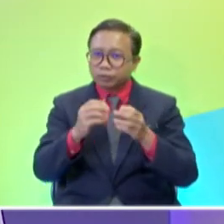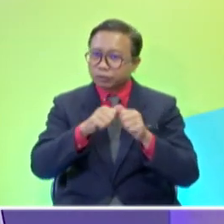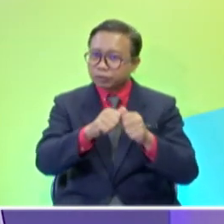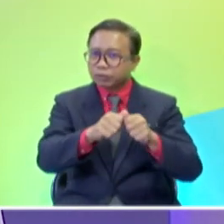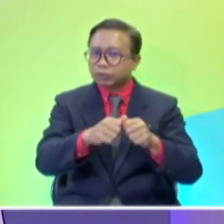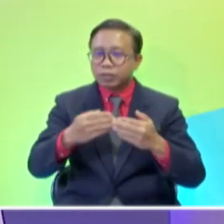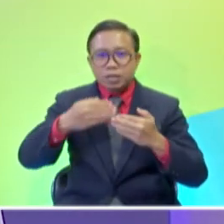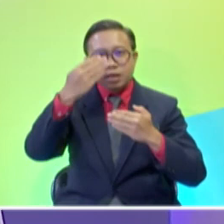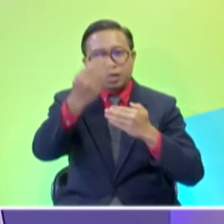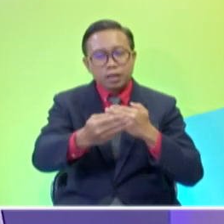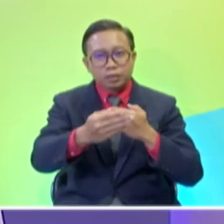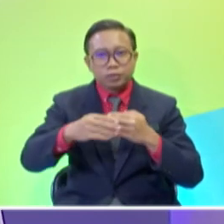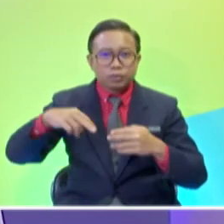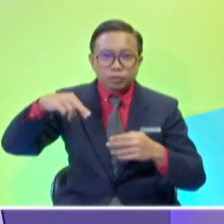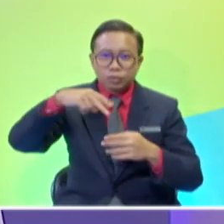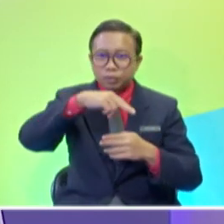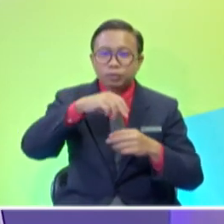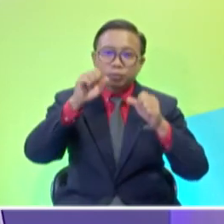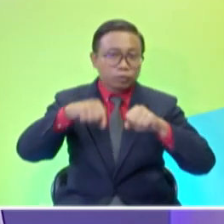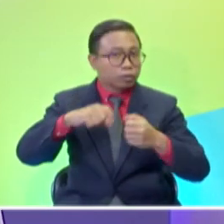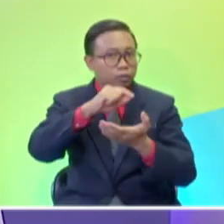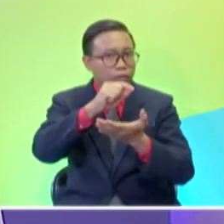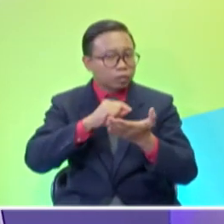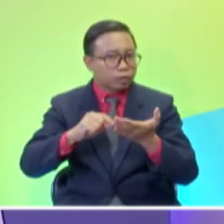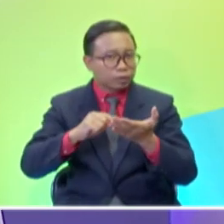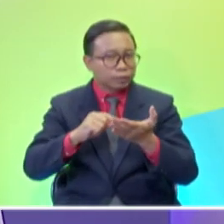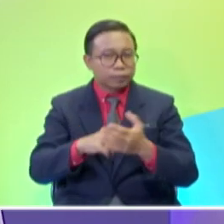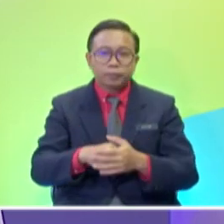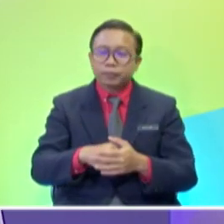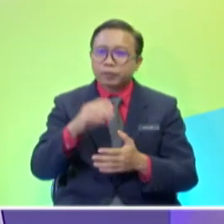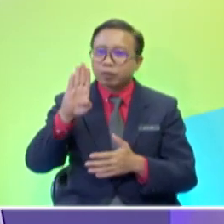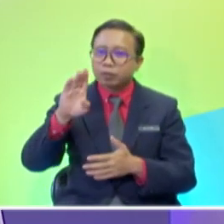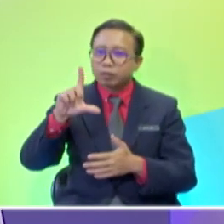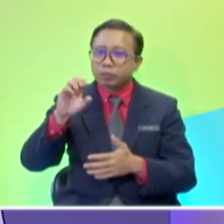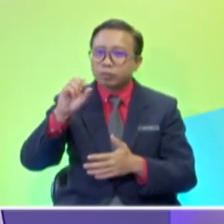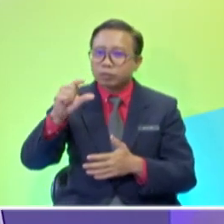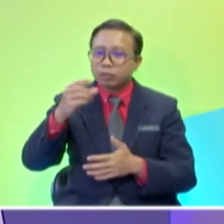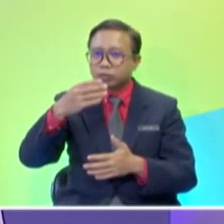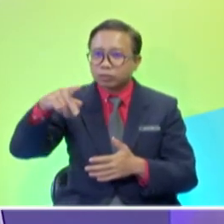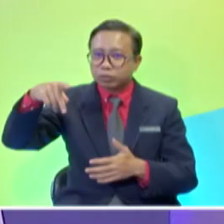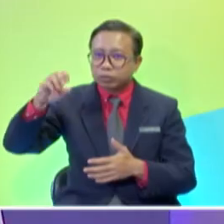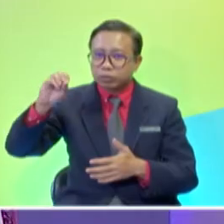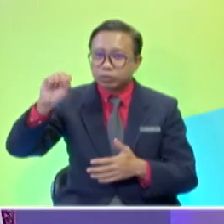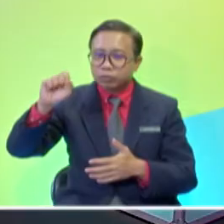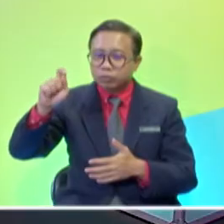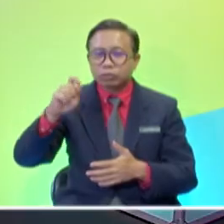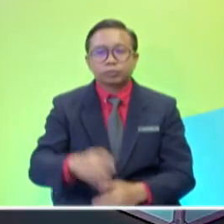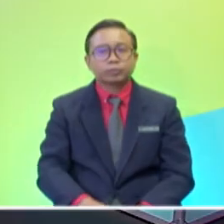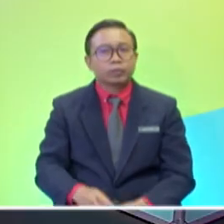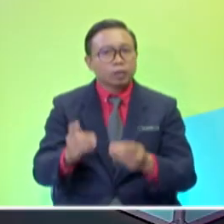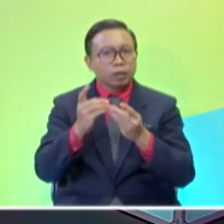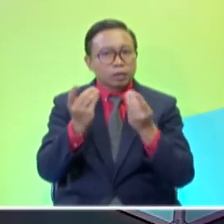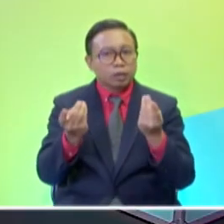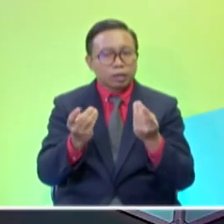you on your next trip. So that's why you can write something like a blog post. I see. Okay? So a diary would be a bit more